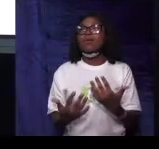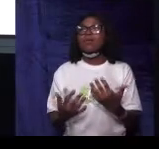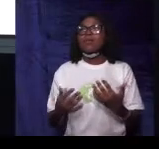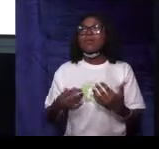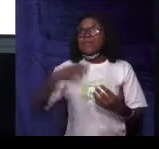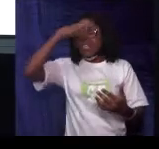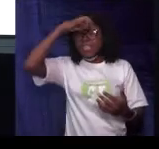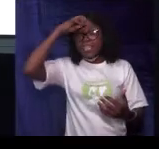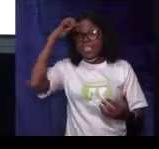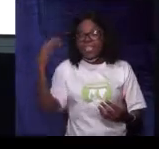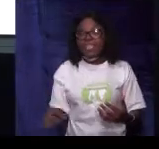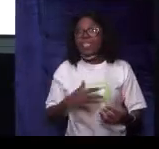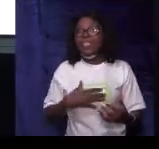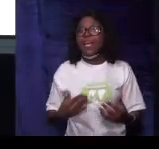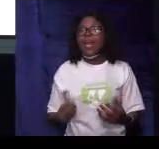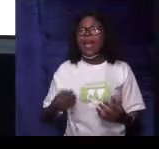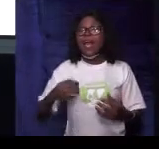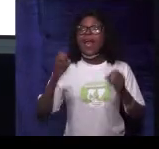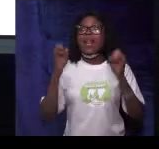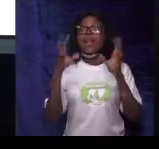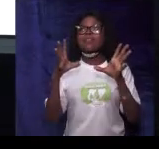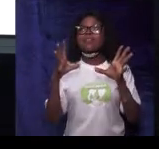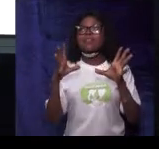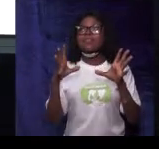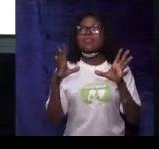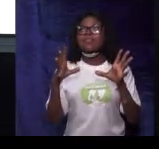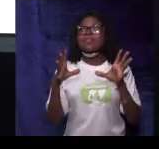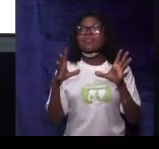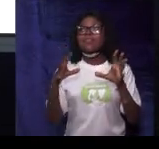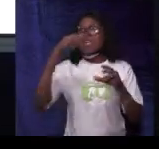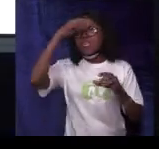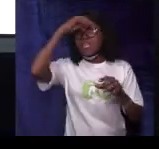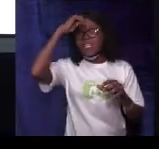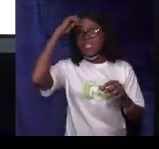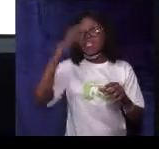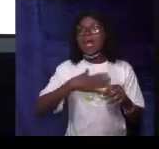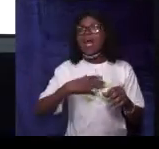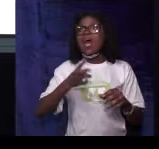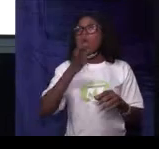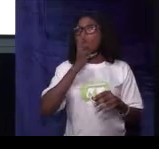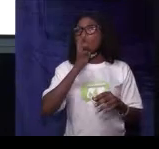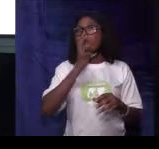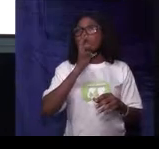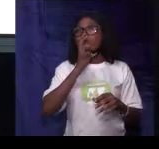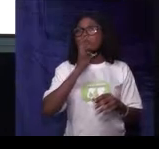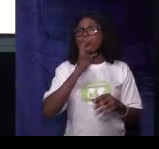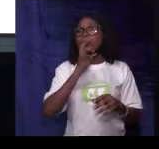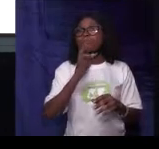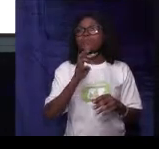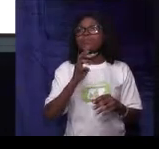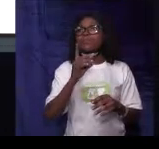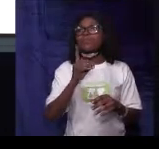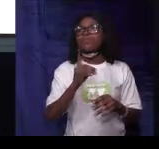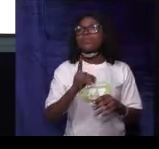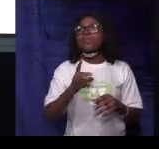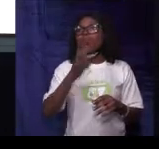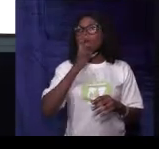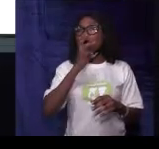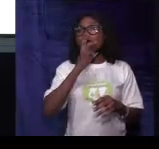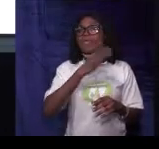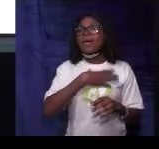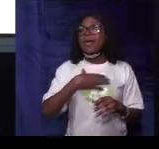fire. Option B, heat and light. Option C, heat and